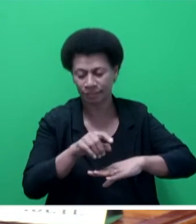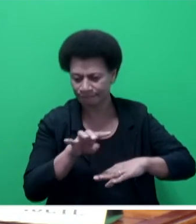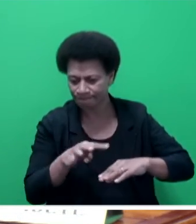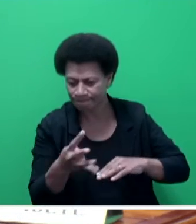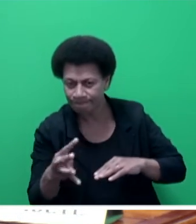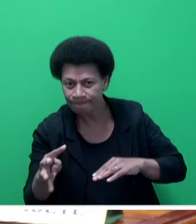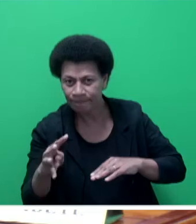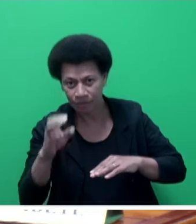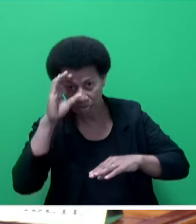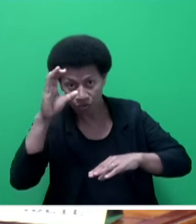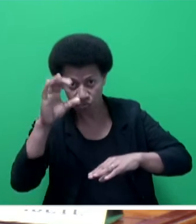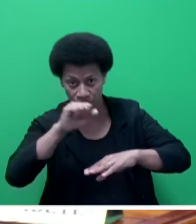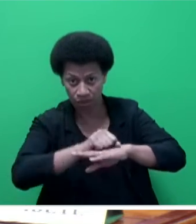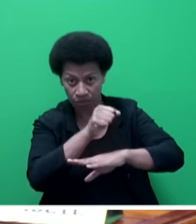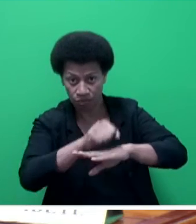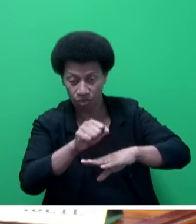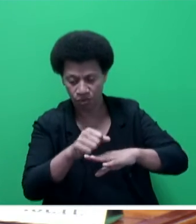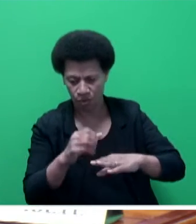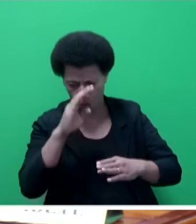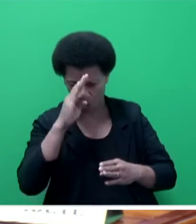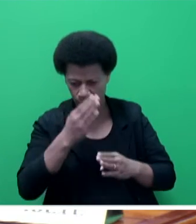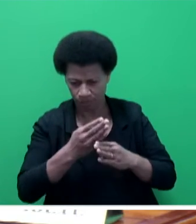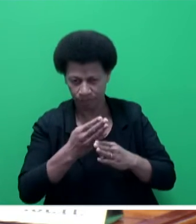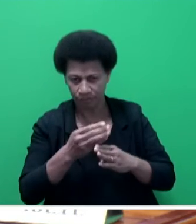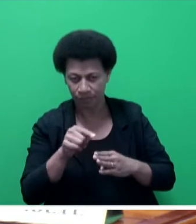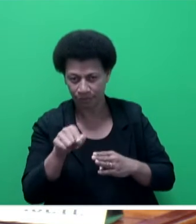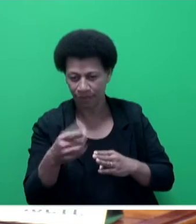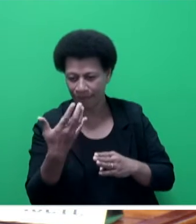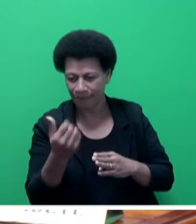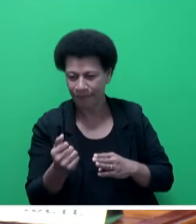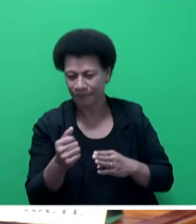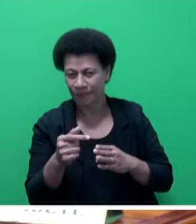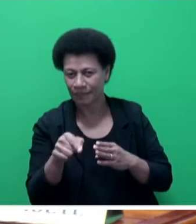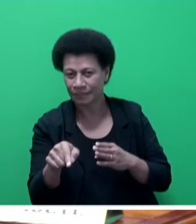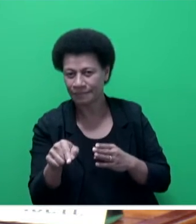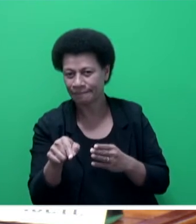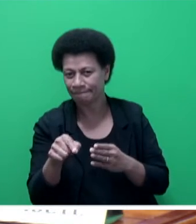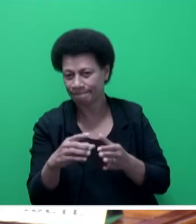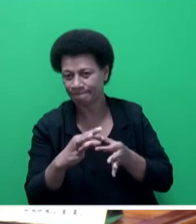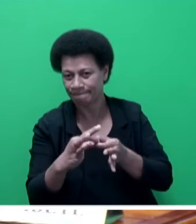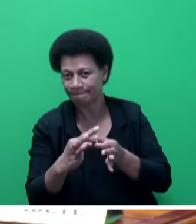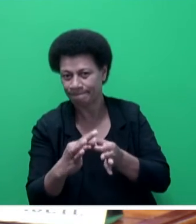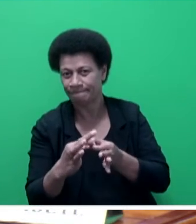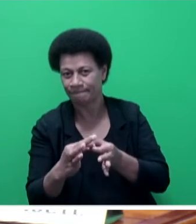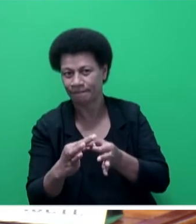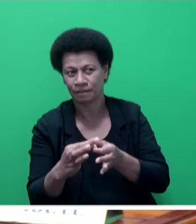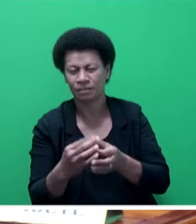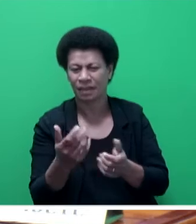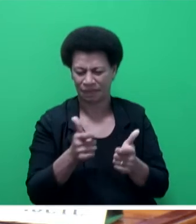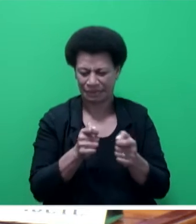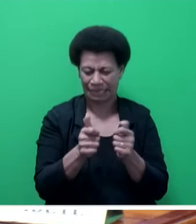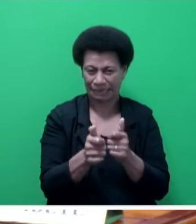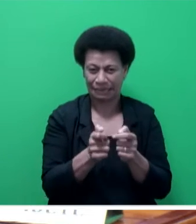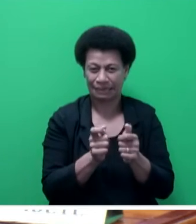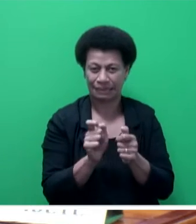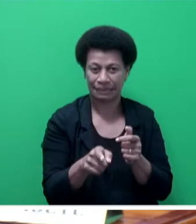we are hopeful that we can procure and have it with the service providers. Apart from the blast text that we use,